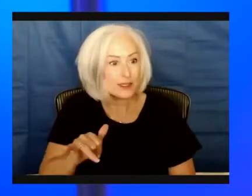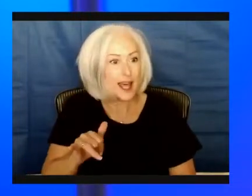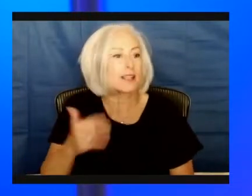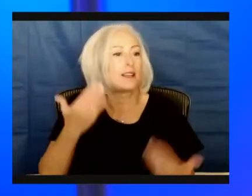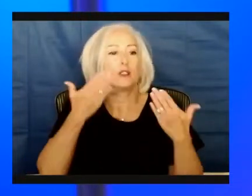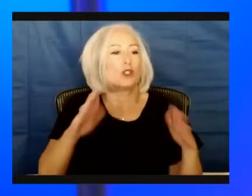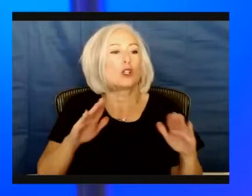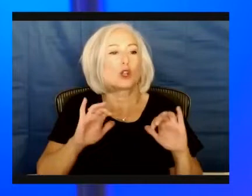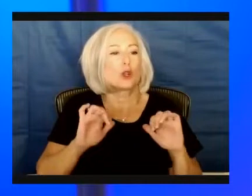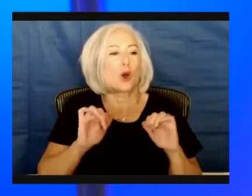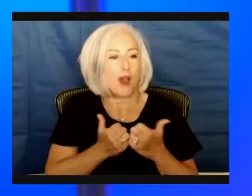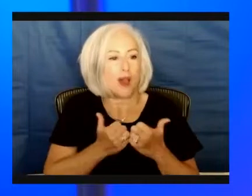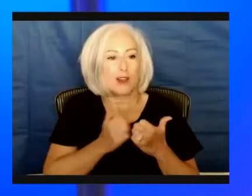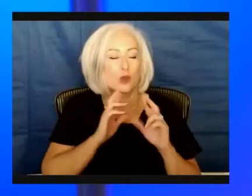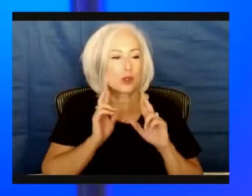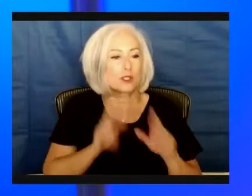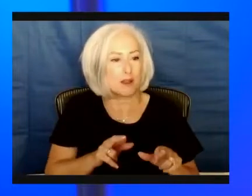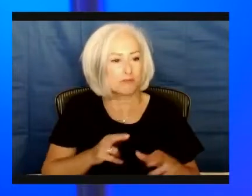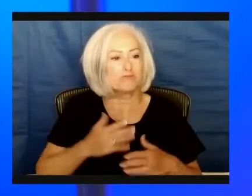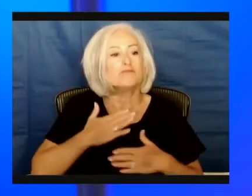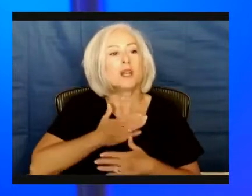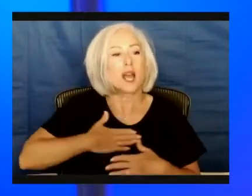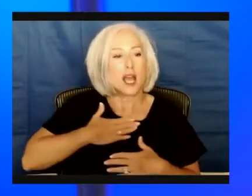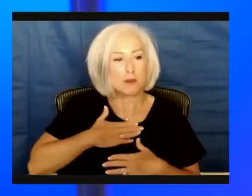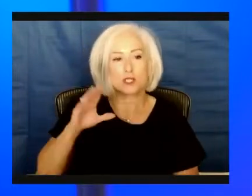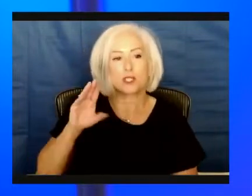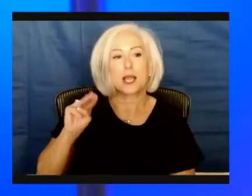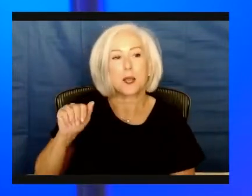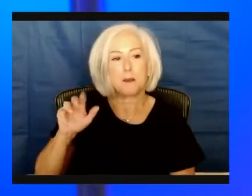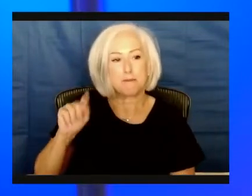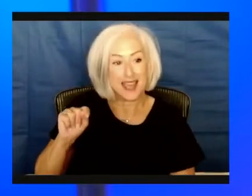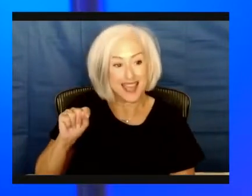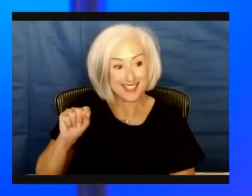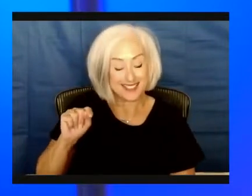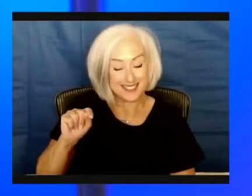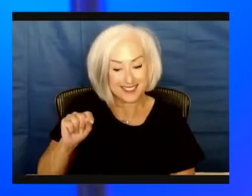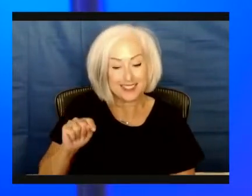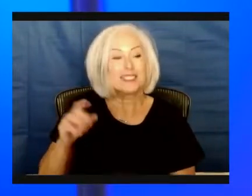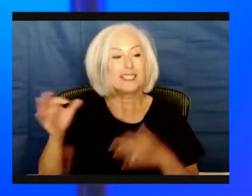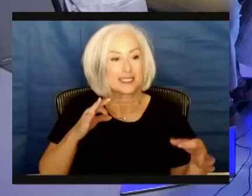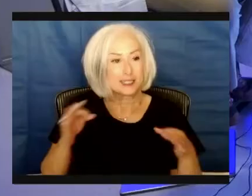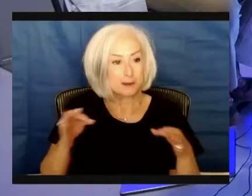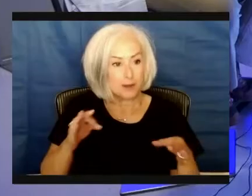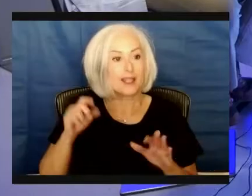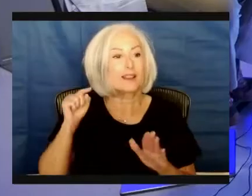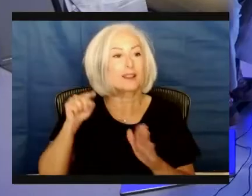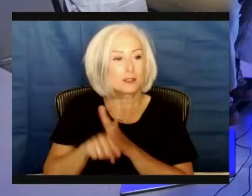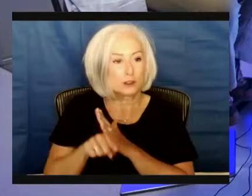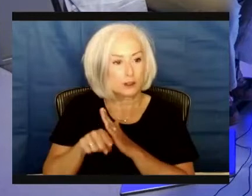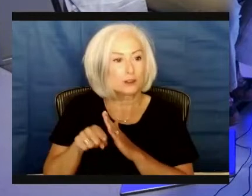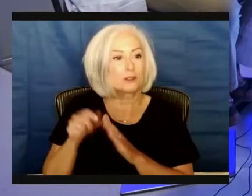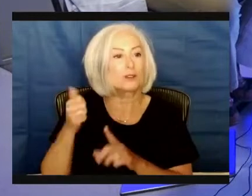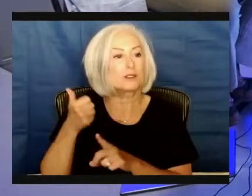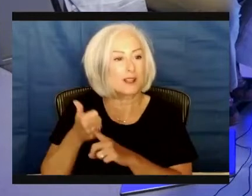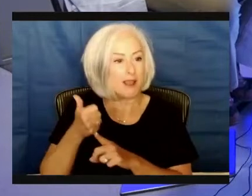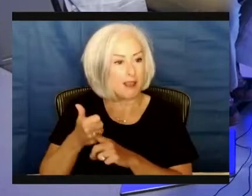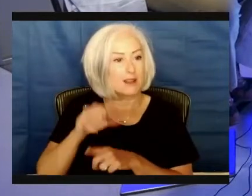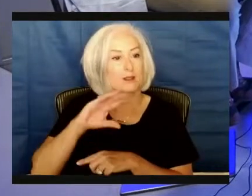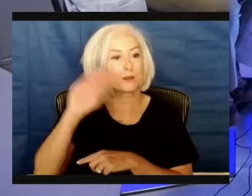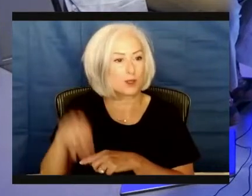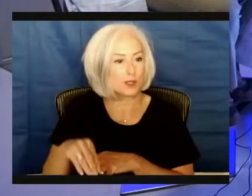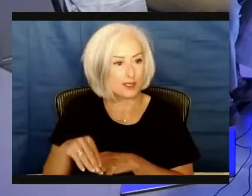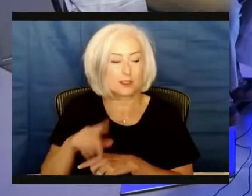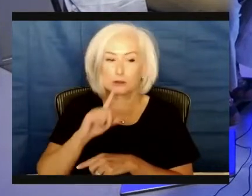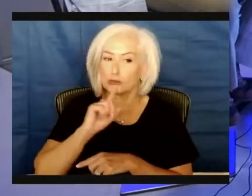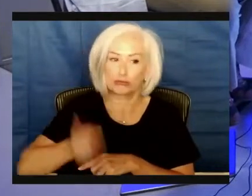the suicide risk in EMS and fire personnel. It's incredibly high. And Rob, just to say, I mean, you see it, right?